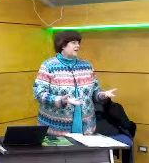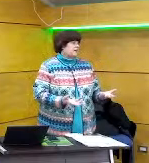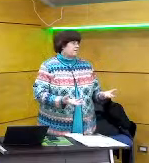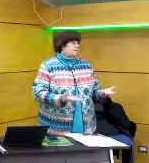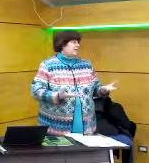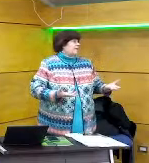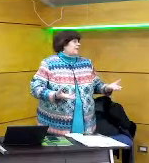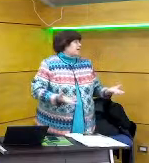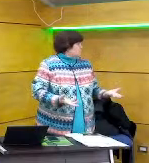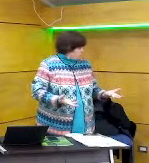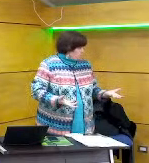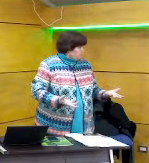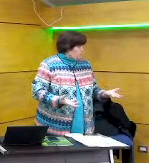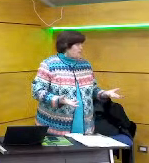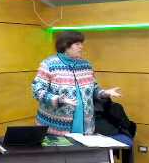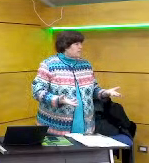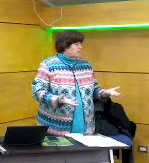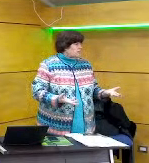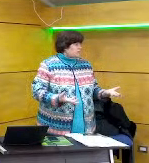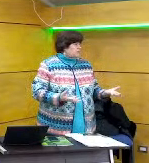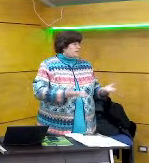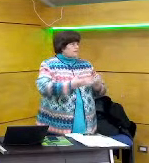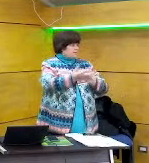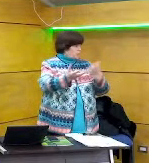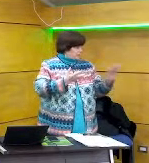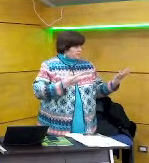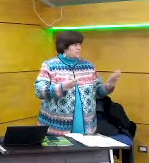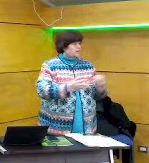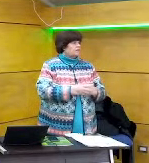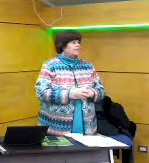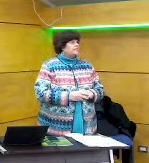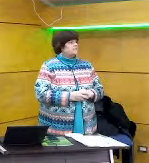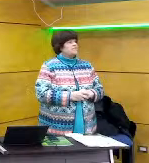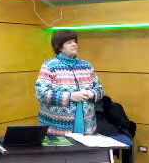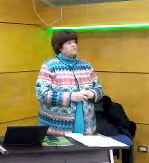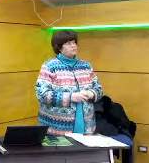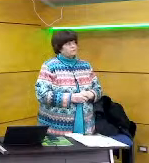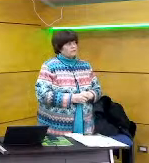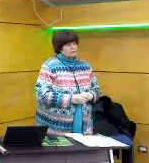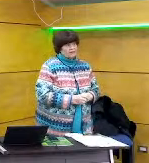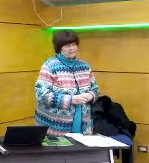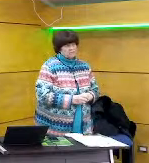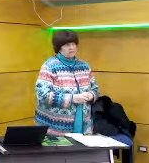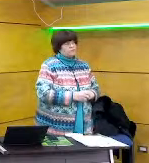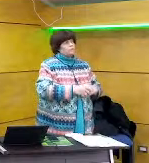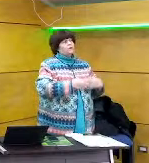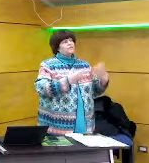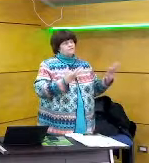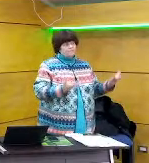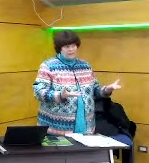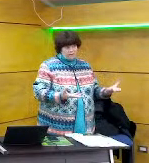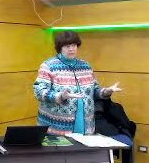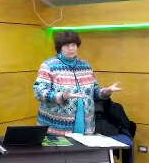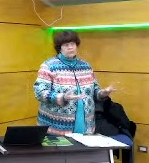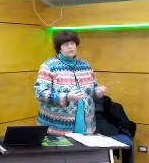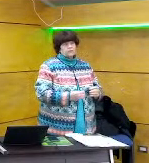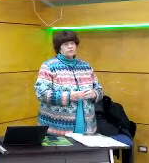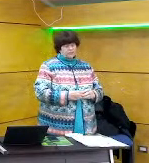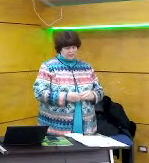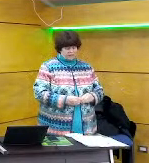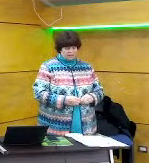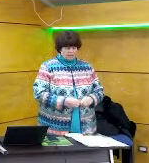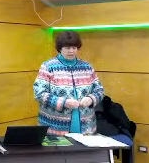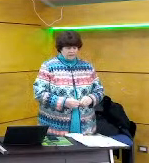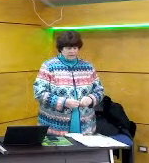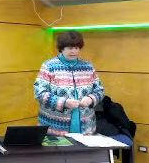may not have much of an opinion. And then when they start listening to their classmates or what they've found in